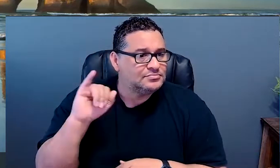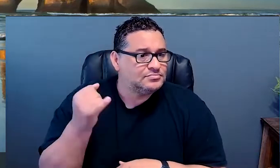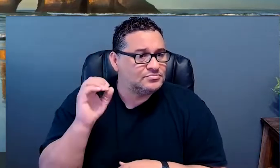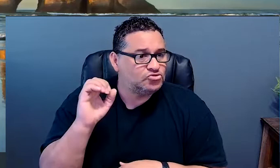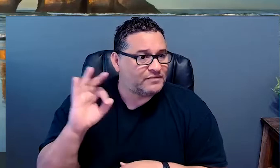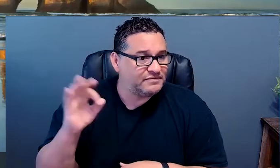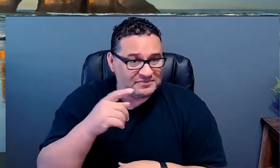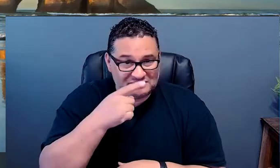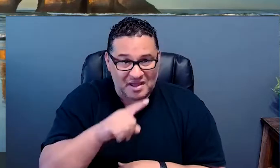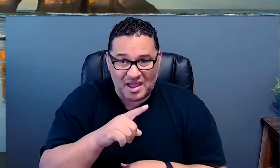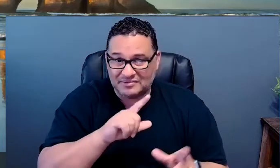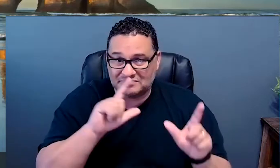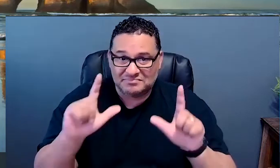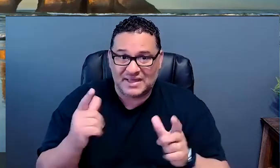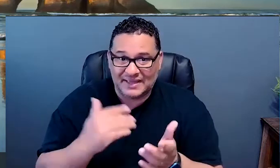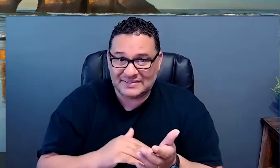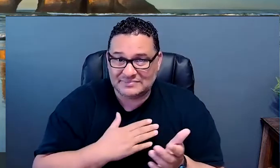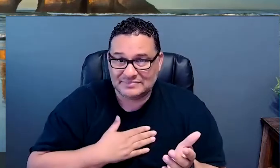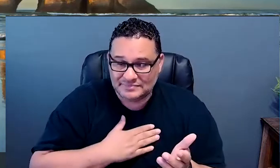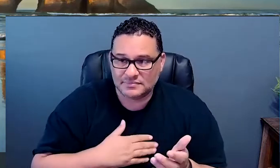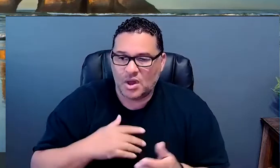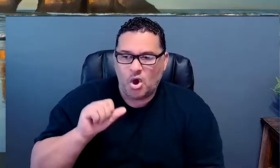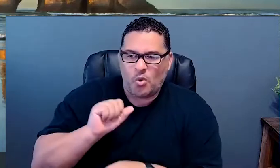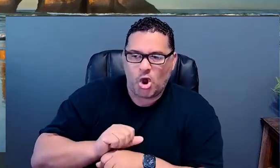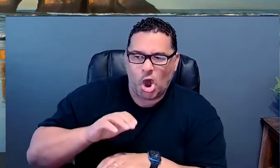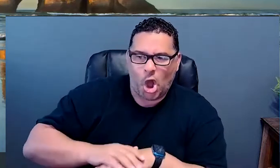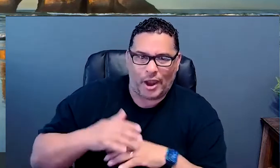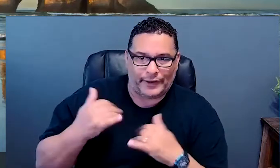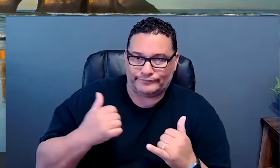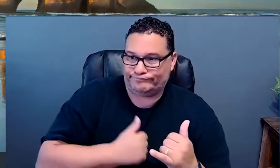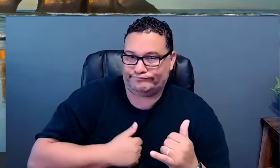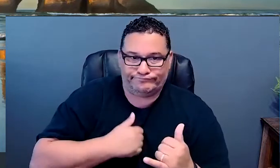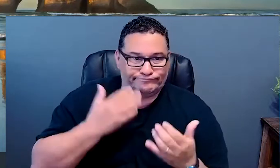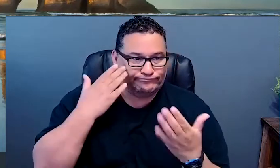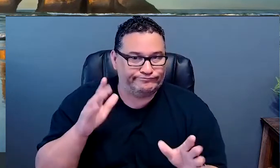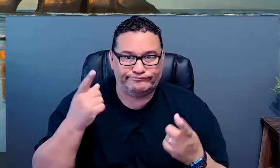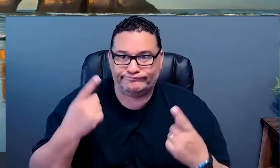would sure appreciate it. Yep, working on it. Sorry, Okay. I don't know what happened.